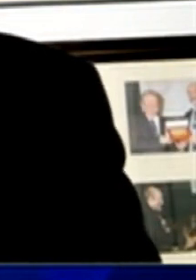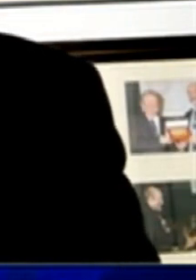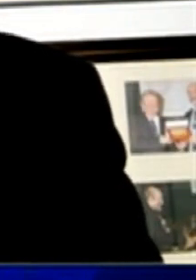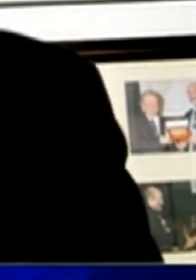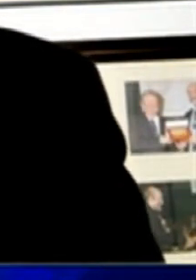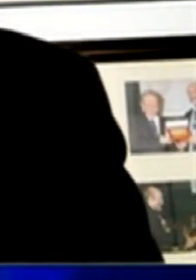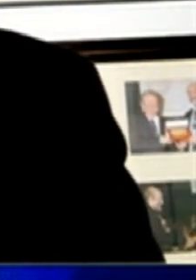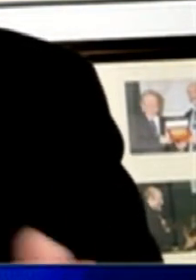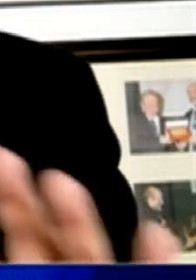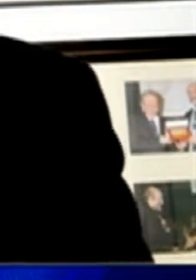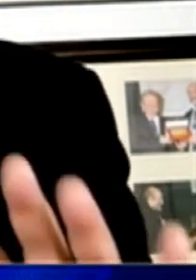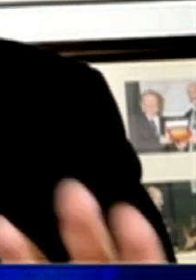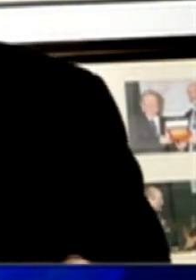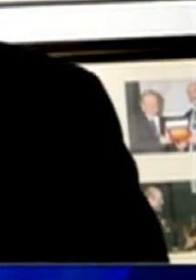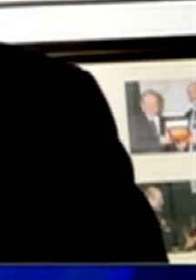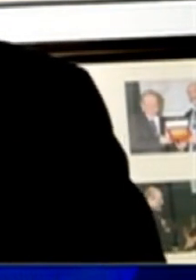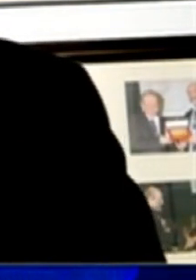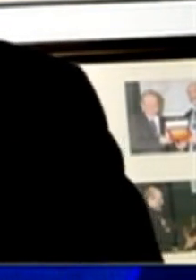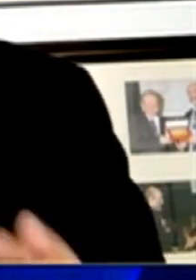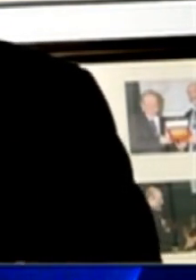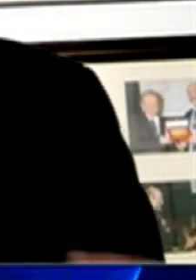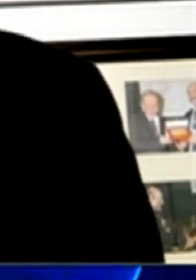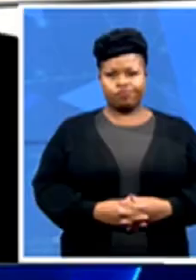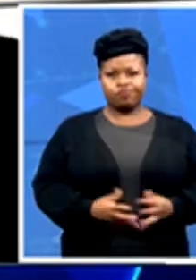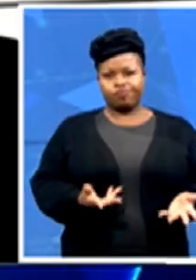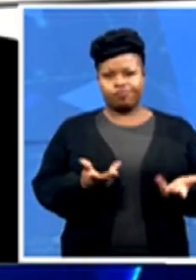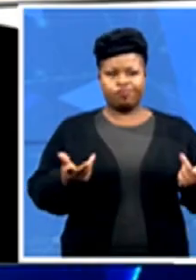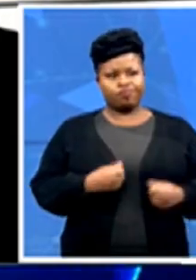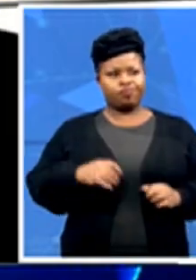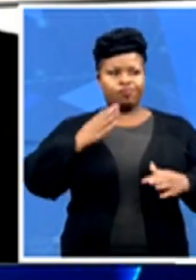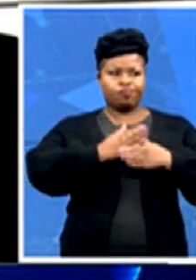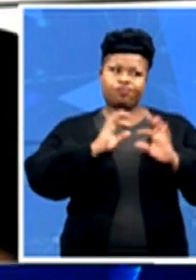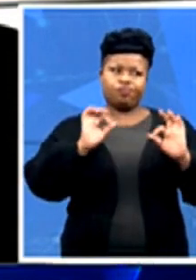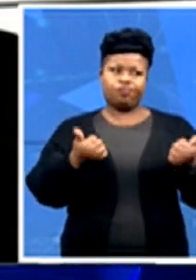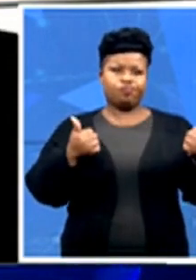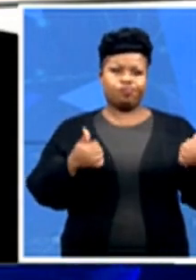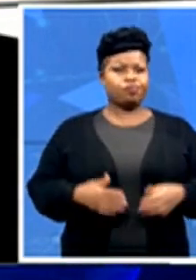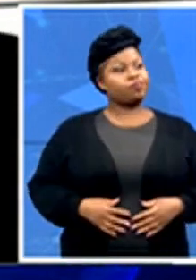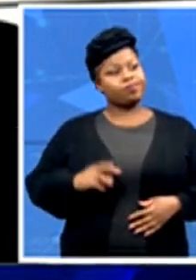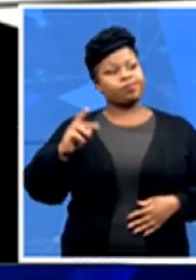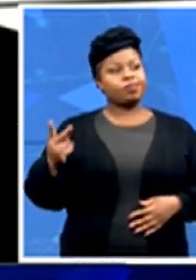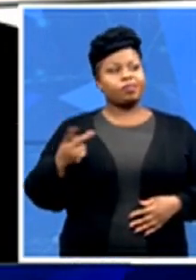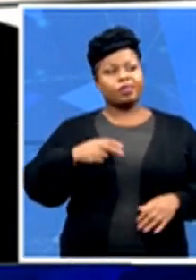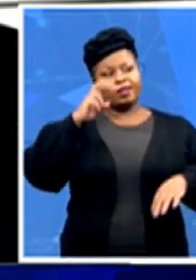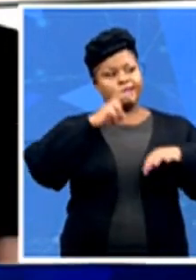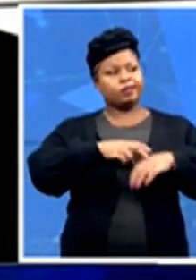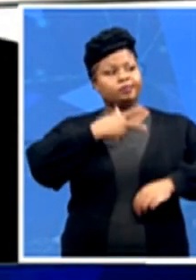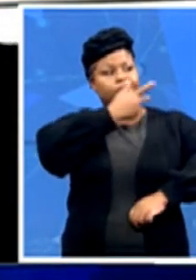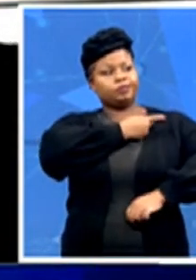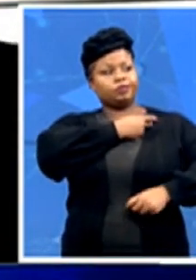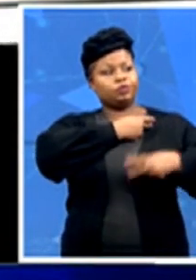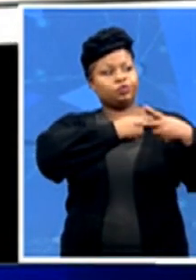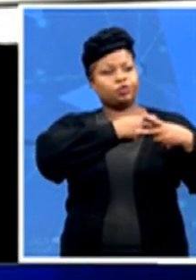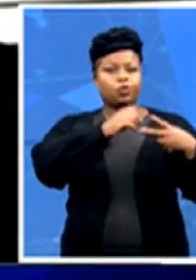they are all shown to be quite effective. Some of them need two doses, some need one dose, and some need three doses